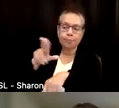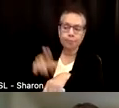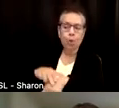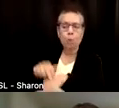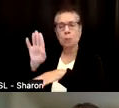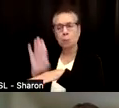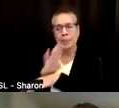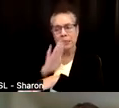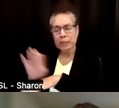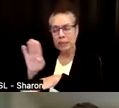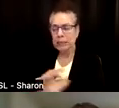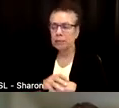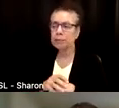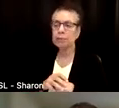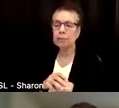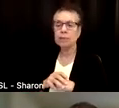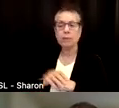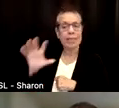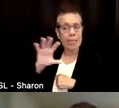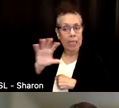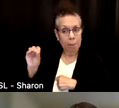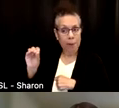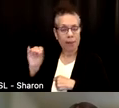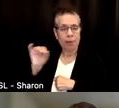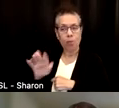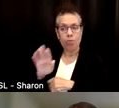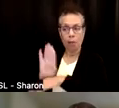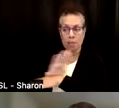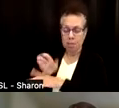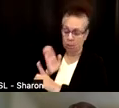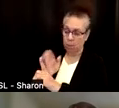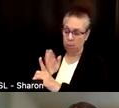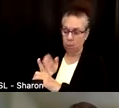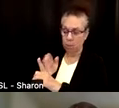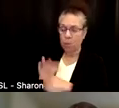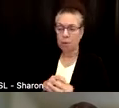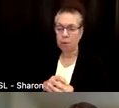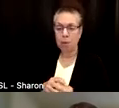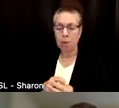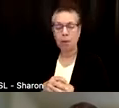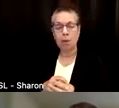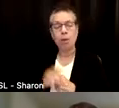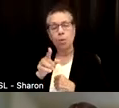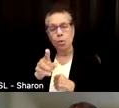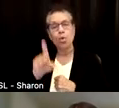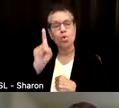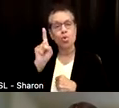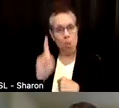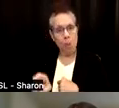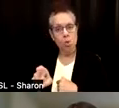business that the company does or the business does, you actually can't, you're supposed to